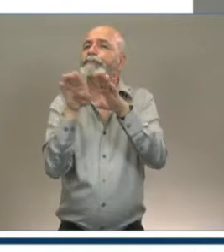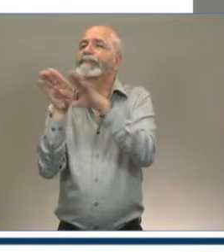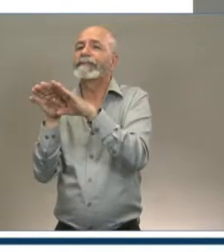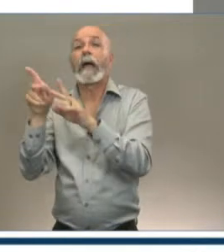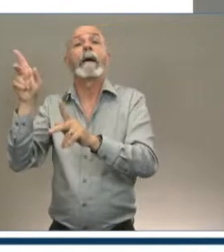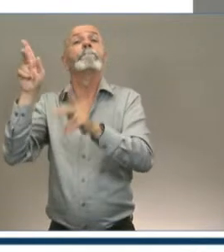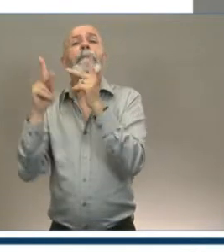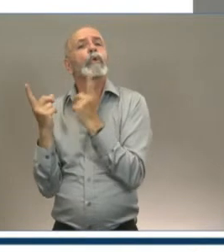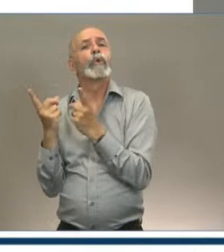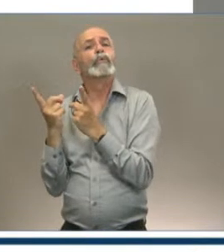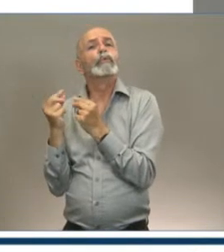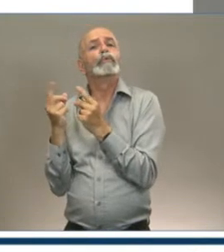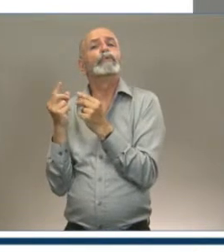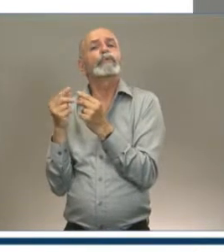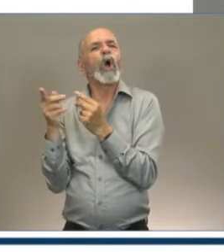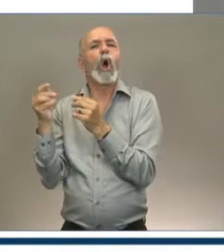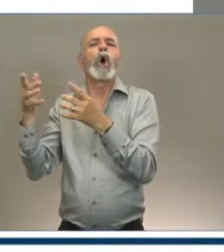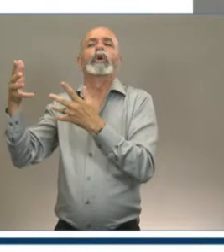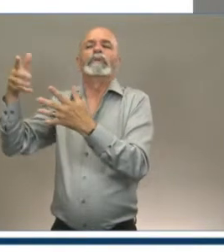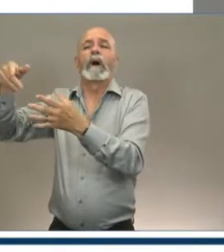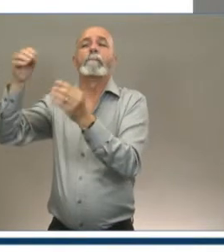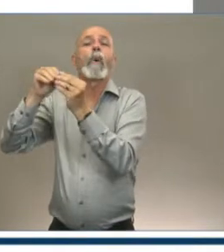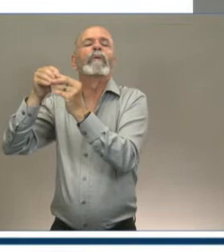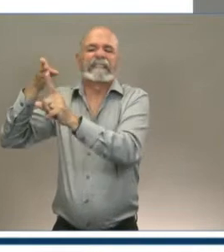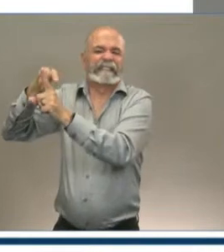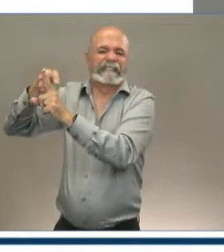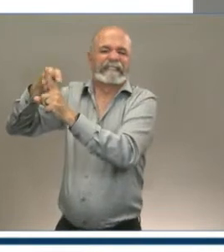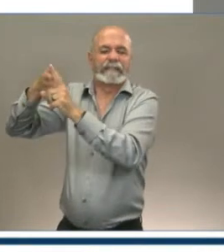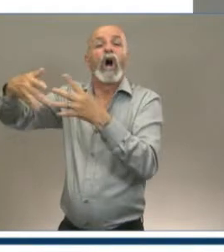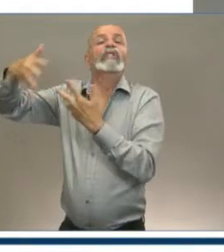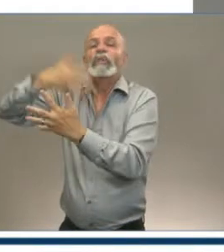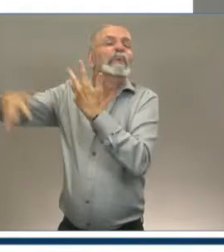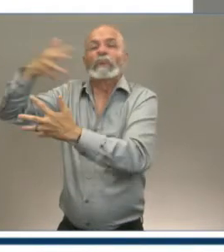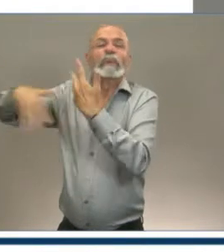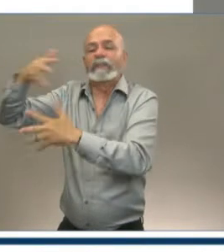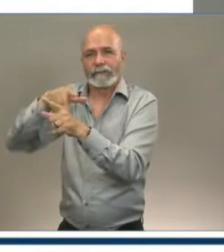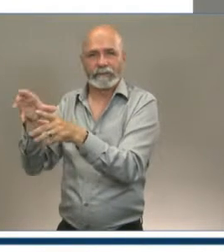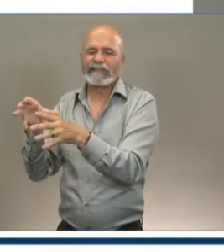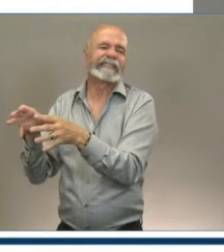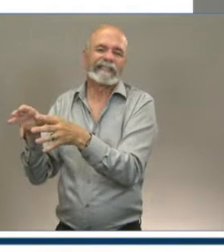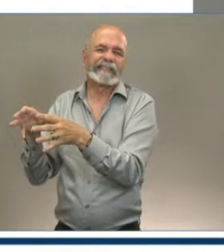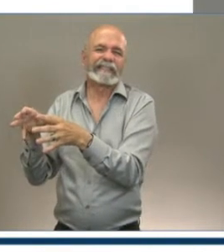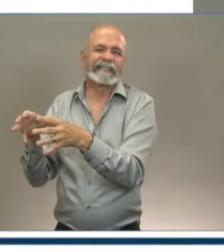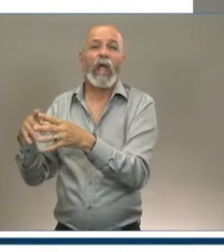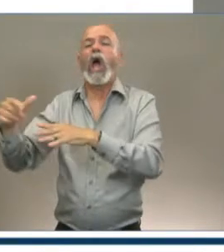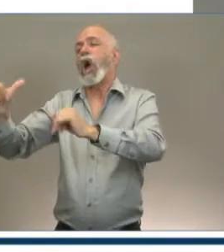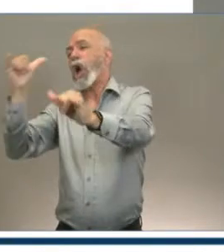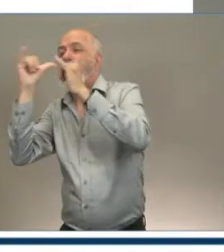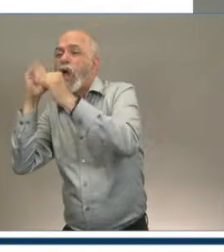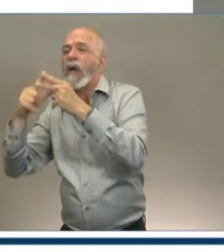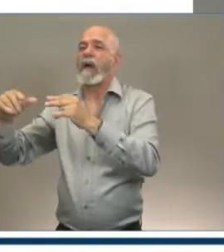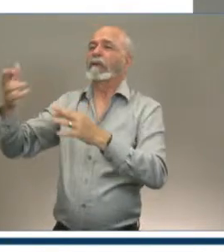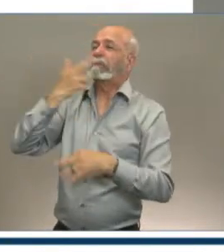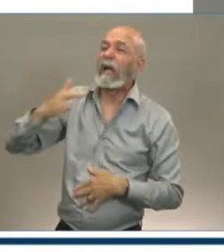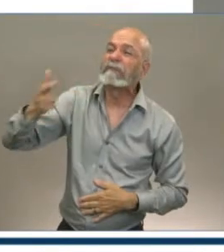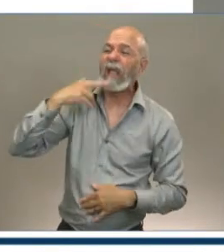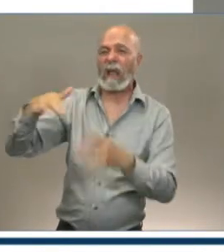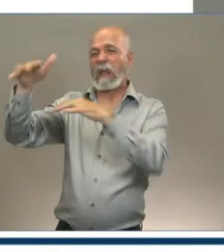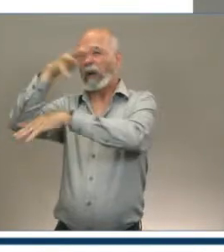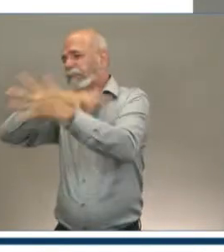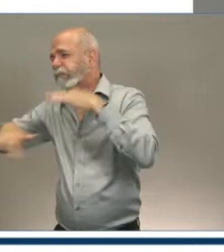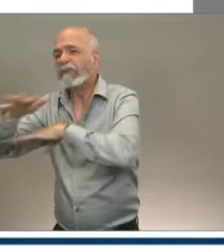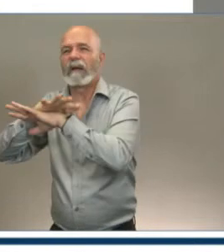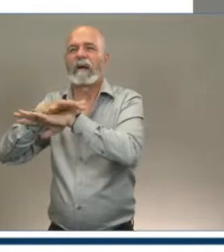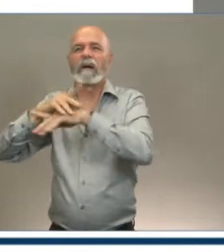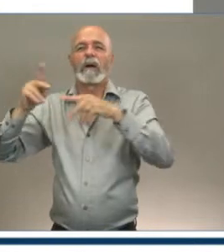events that we needed to close things down that brought people together, whether it was closing down retail spaces, closing down